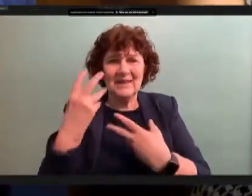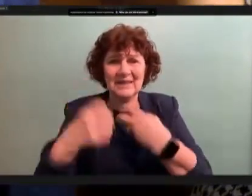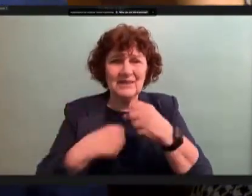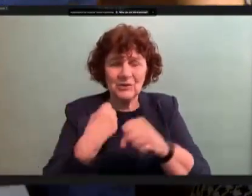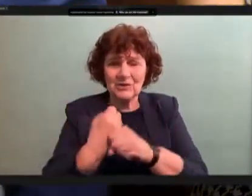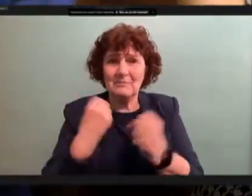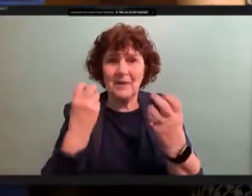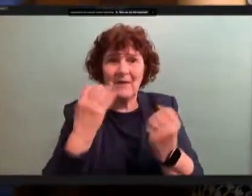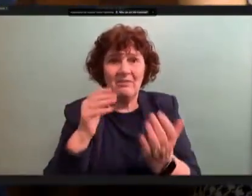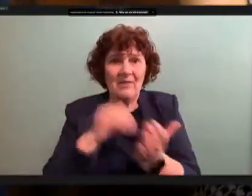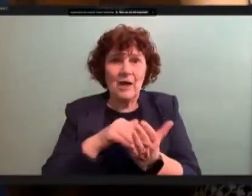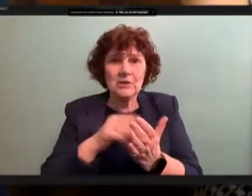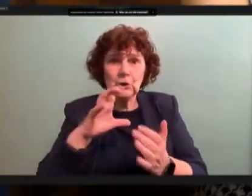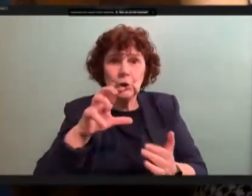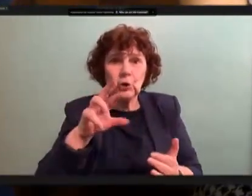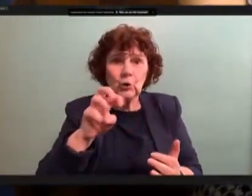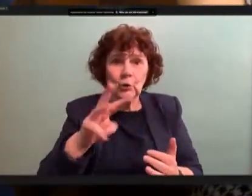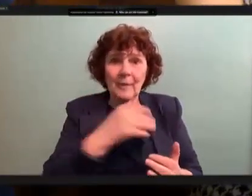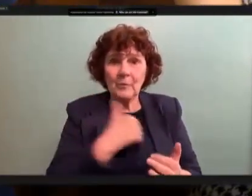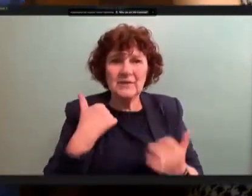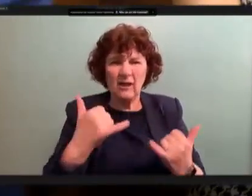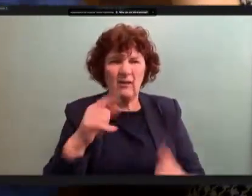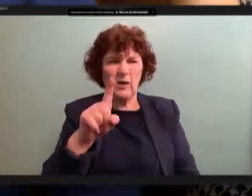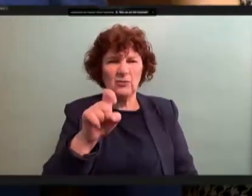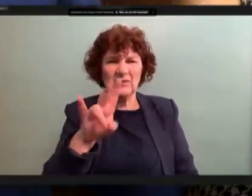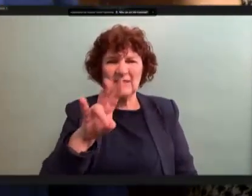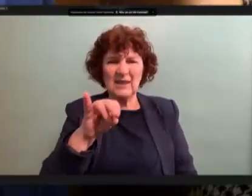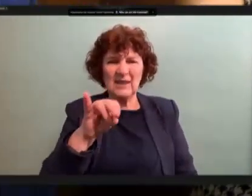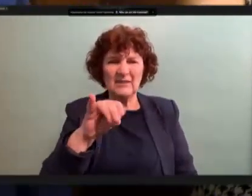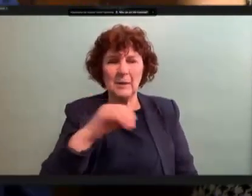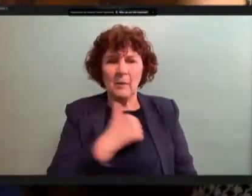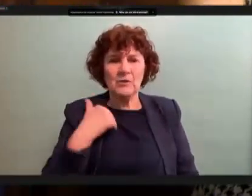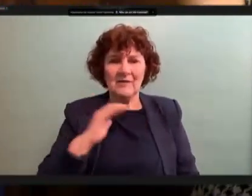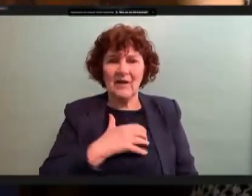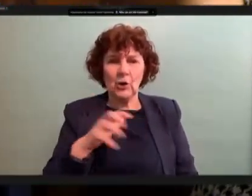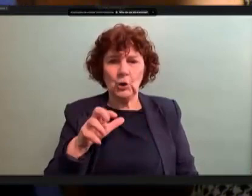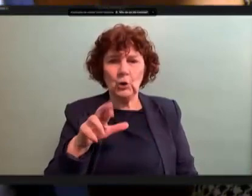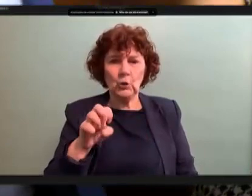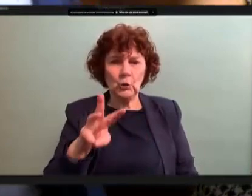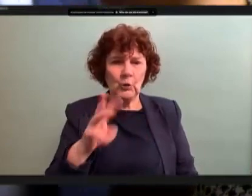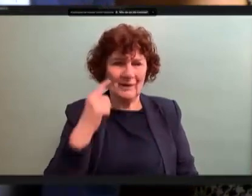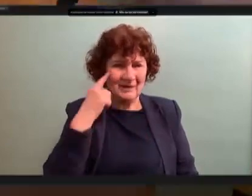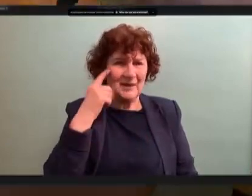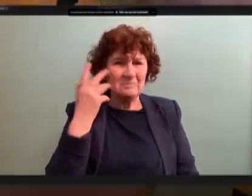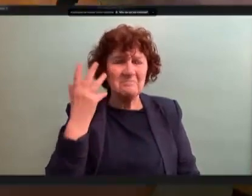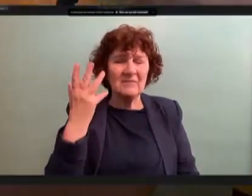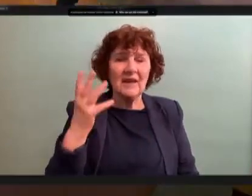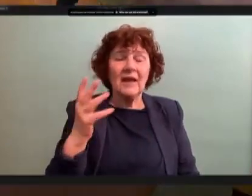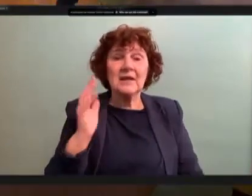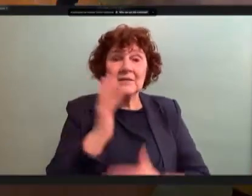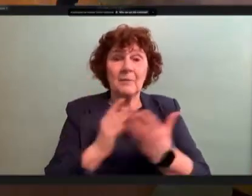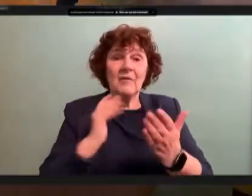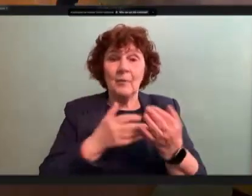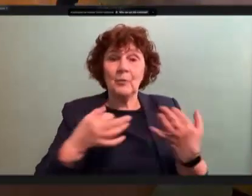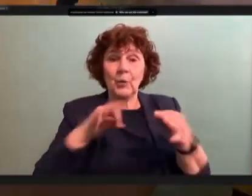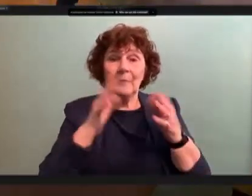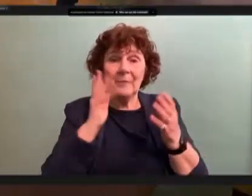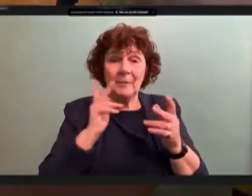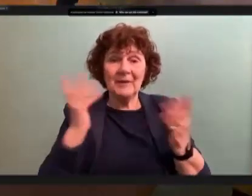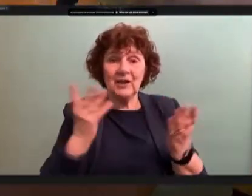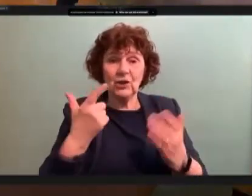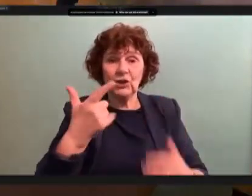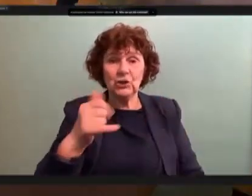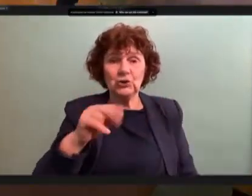now we have about 150, right now 170 maybe at this point. But these are some of our key people right here. Gene Ryan, who's been with